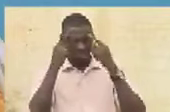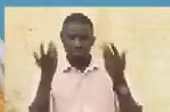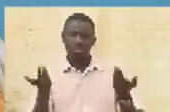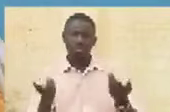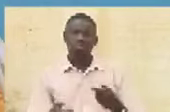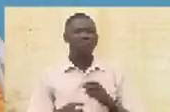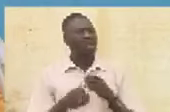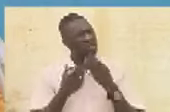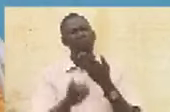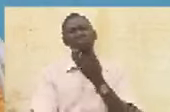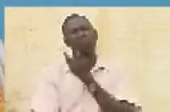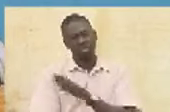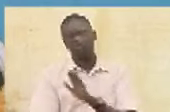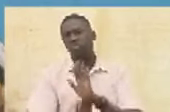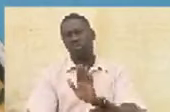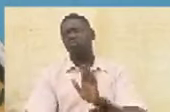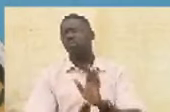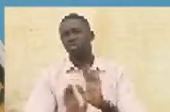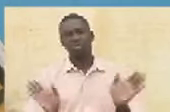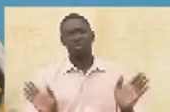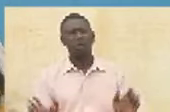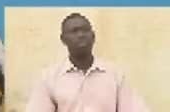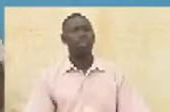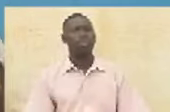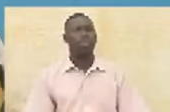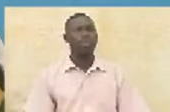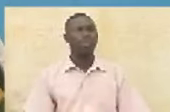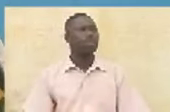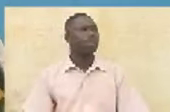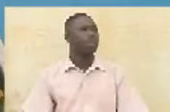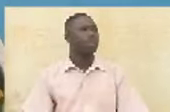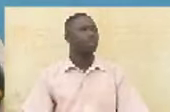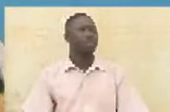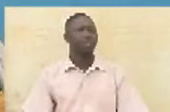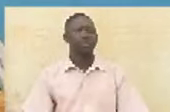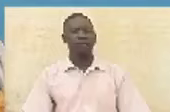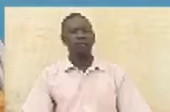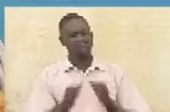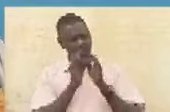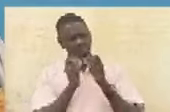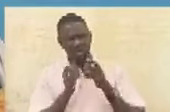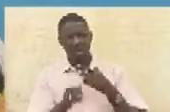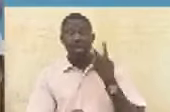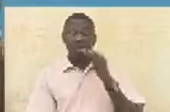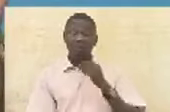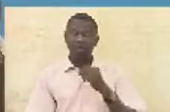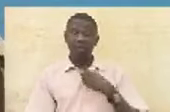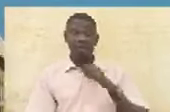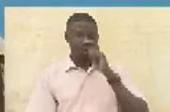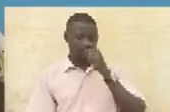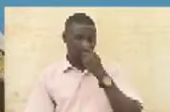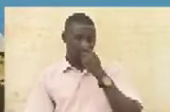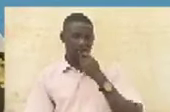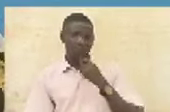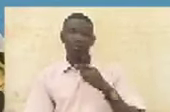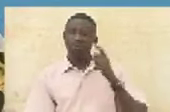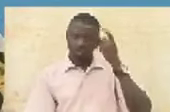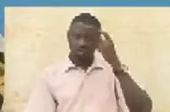then leave it. I told him that if I die,